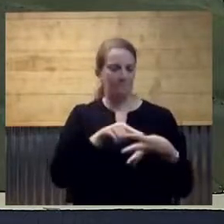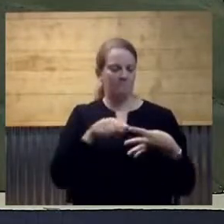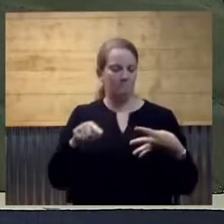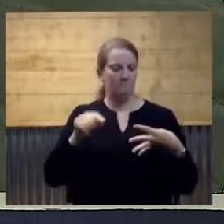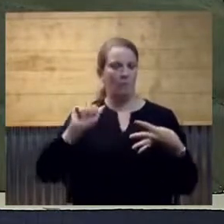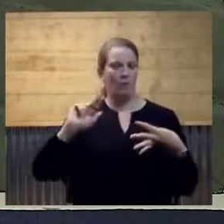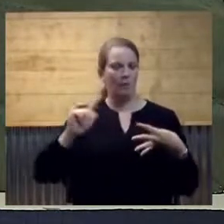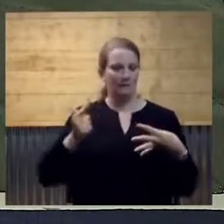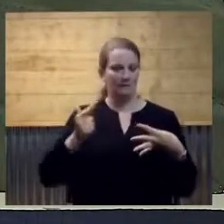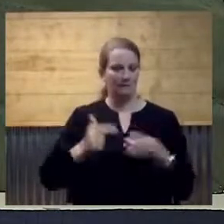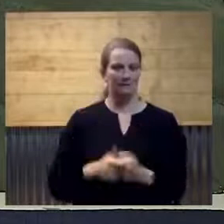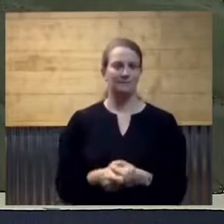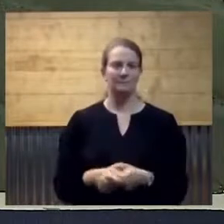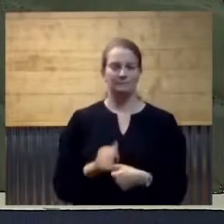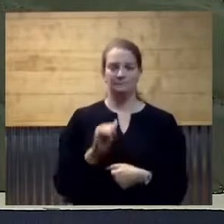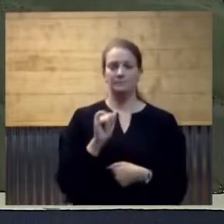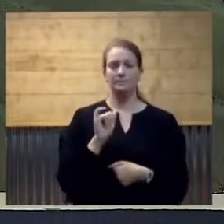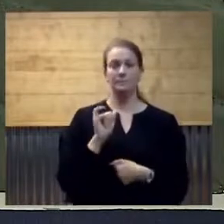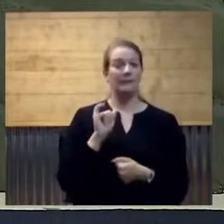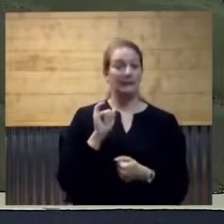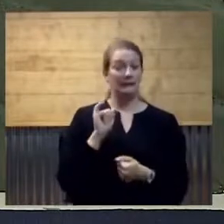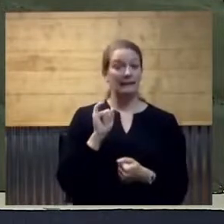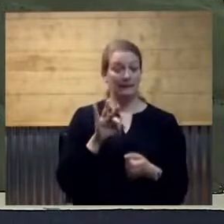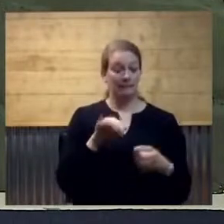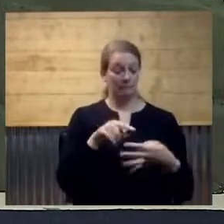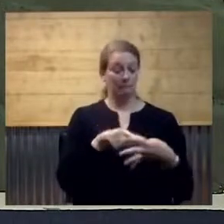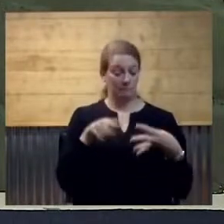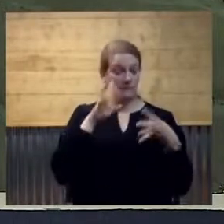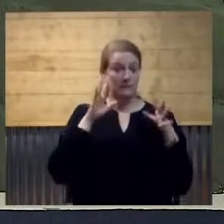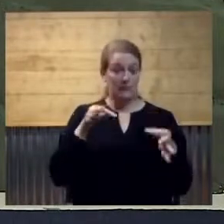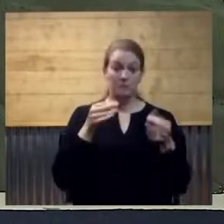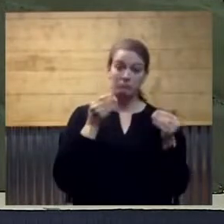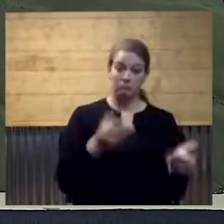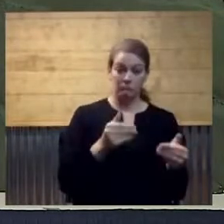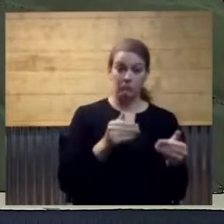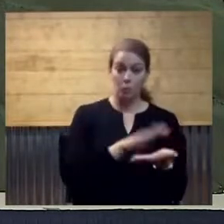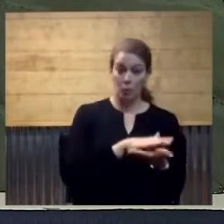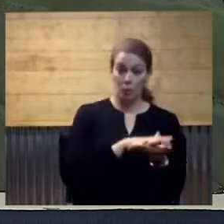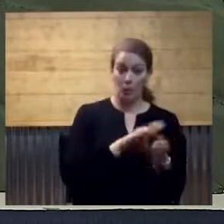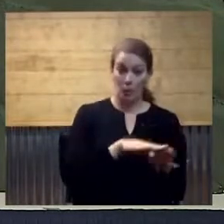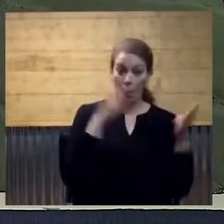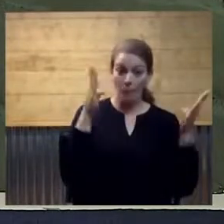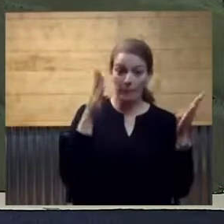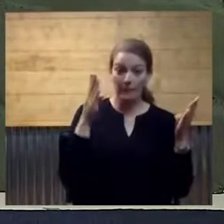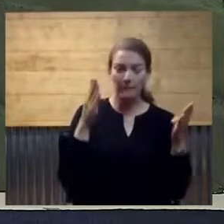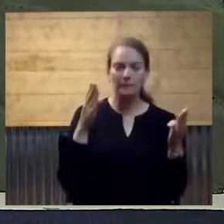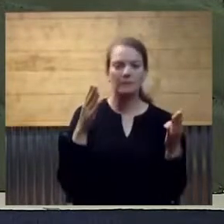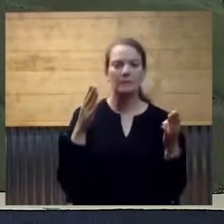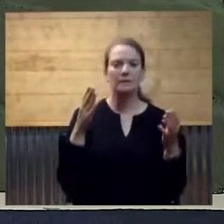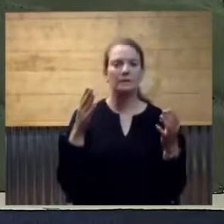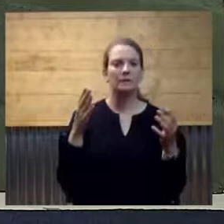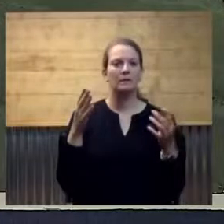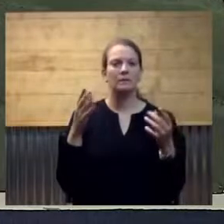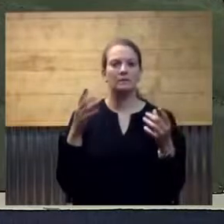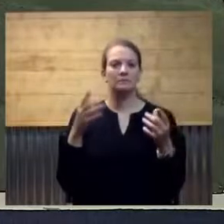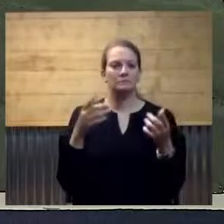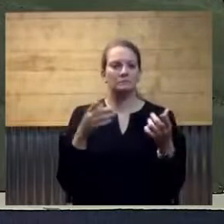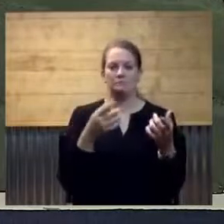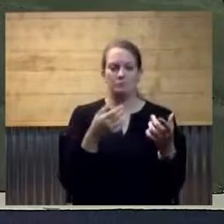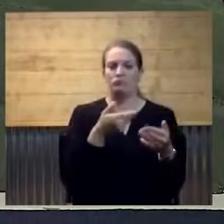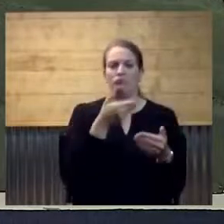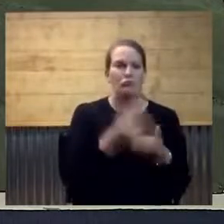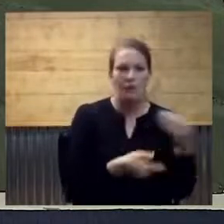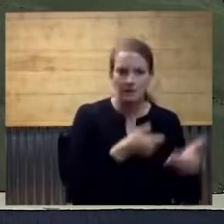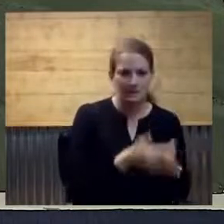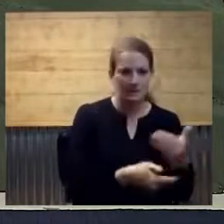if you say we're opening schools first week in August, then how do you open schools? Could there